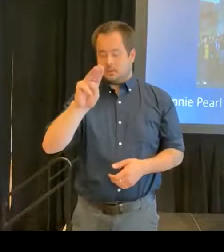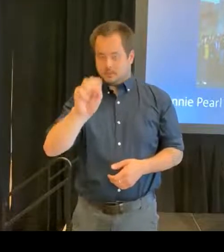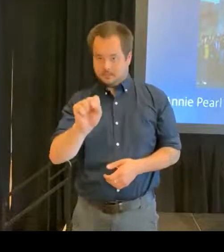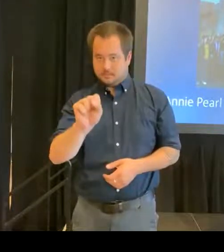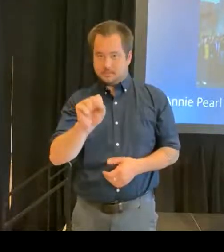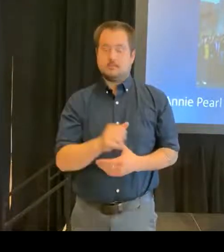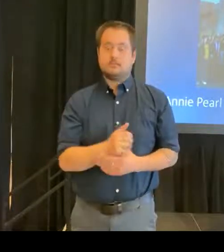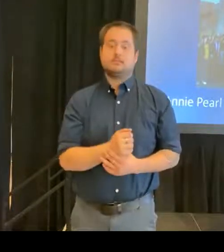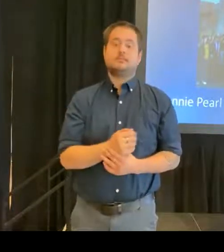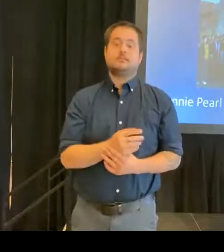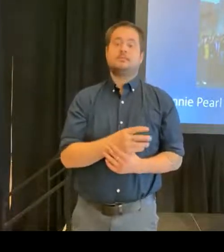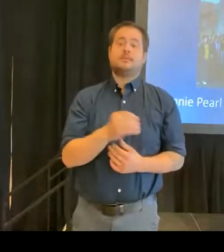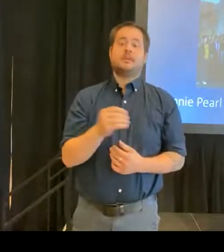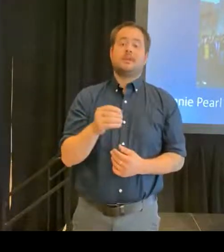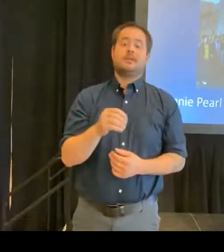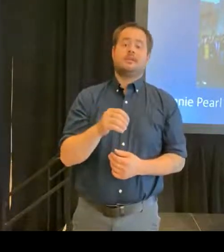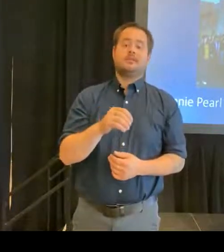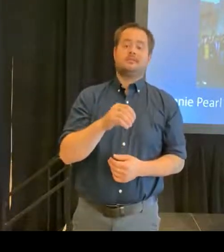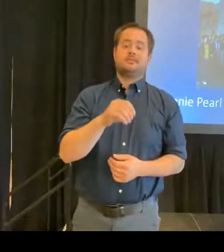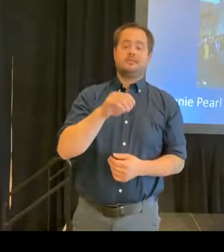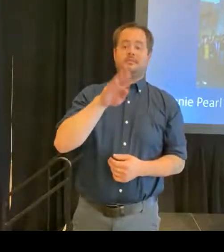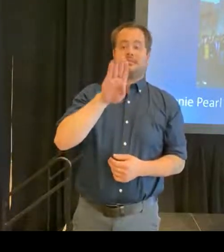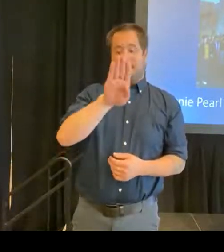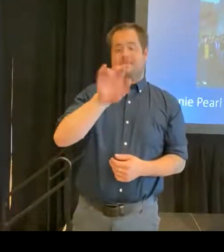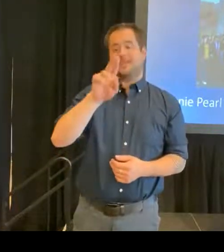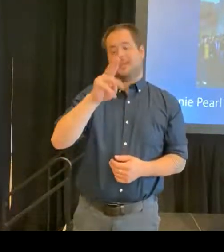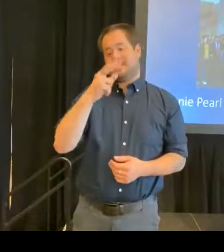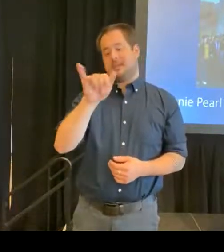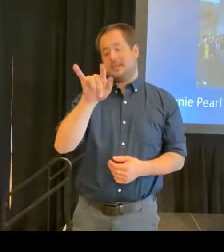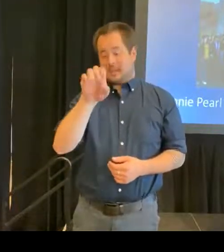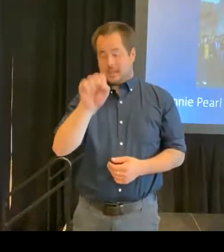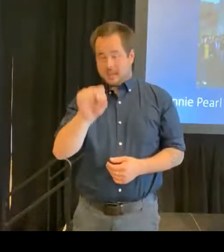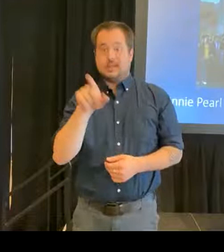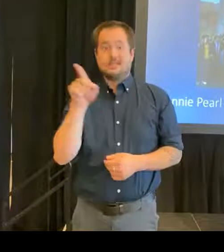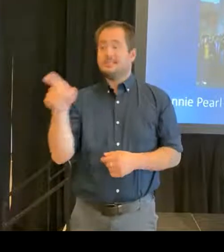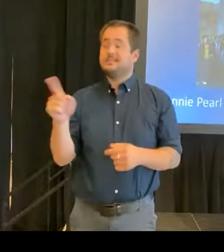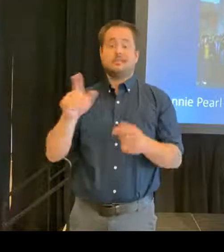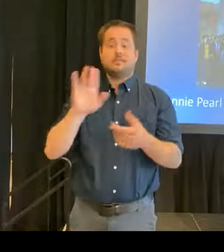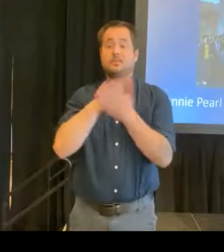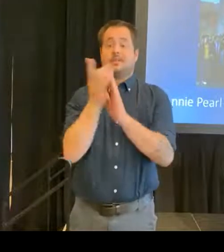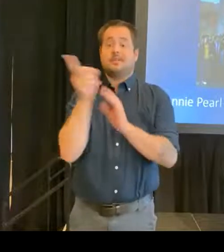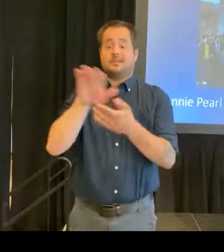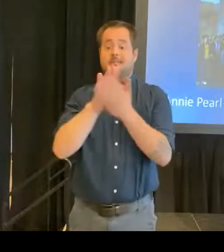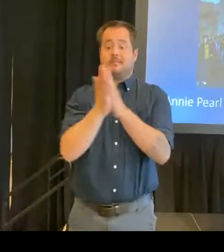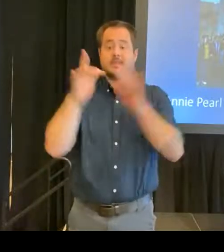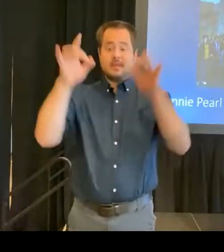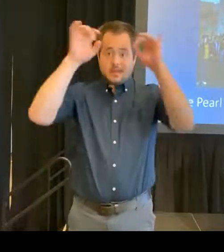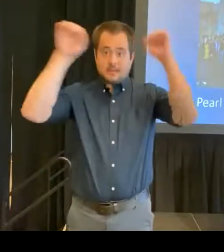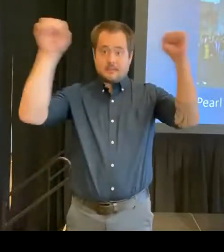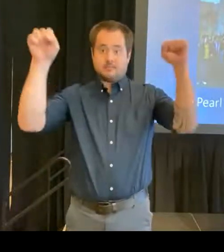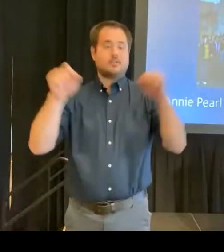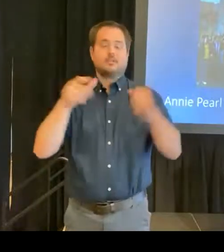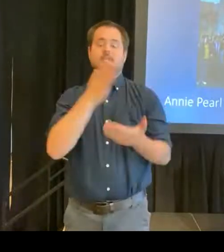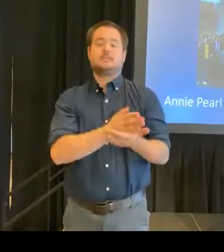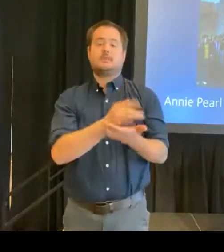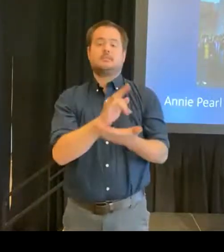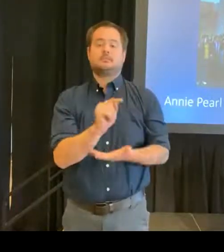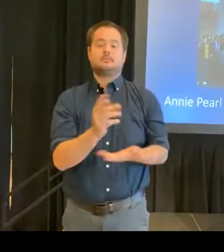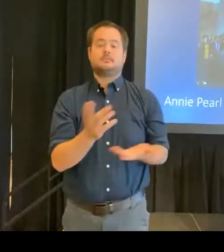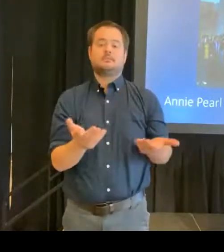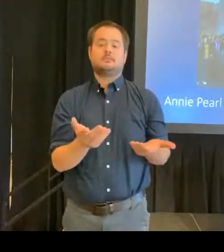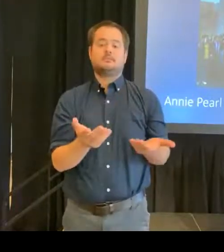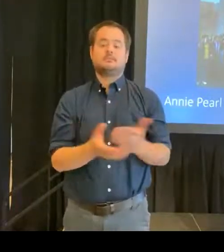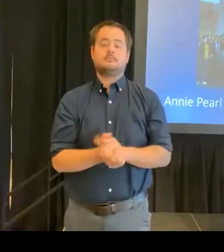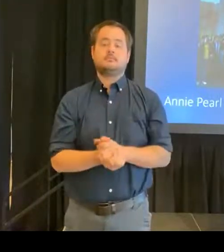And Ruff B. Hayes came in and stopped it. Ruff B. Hayes became president, he stopped it quickly.